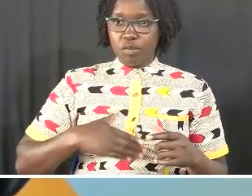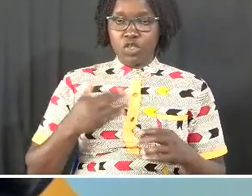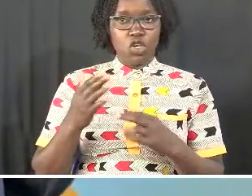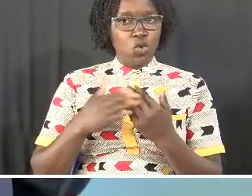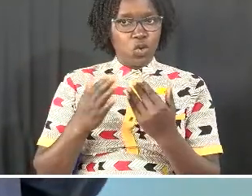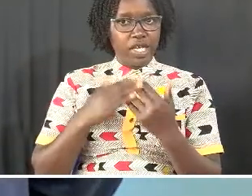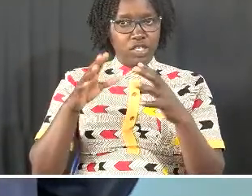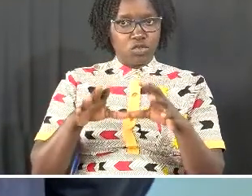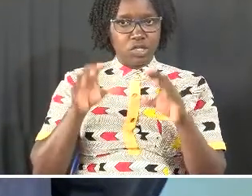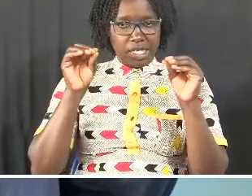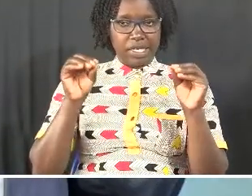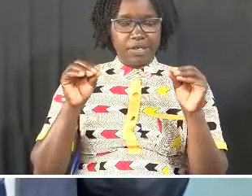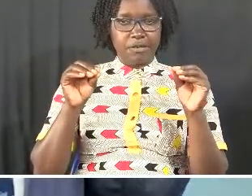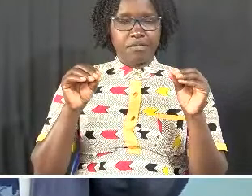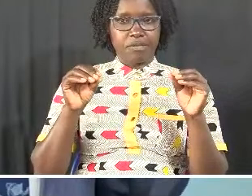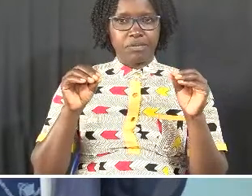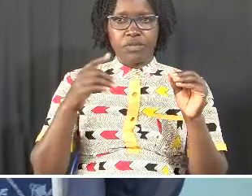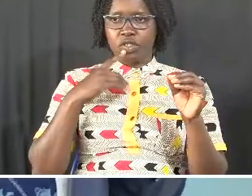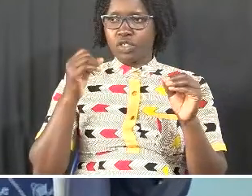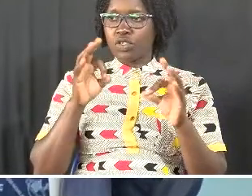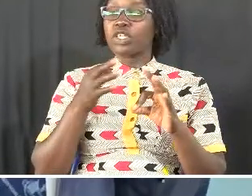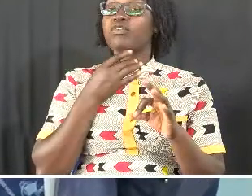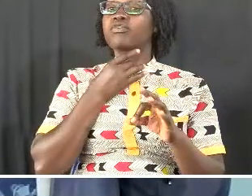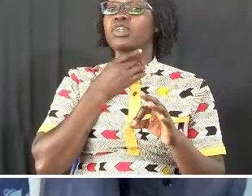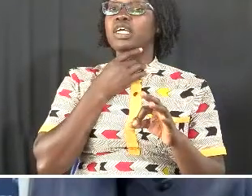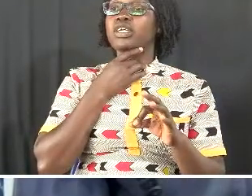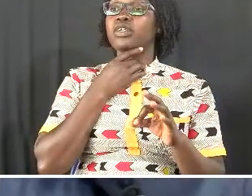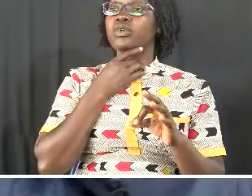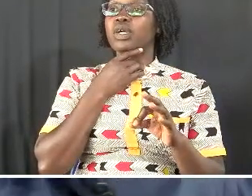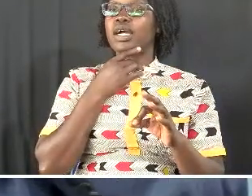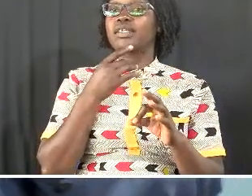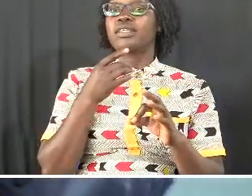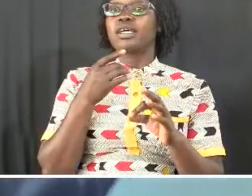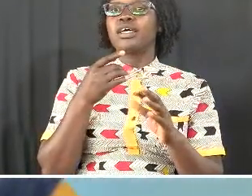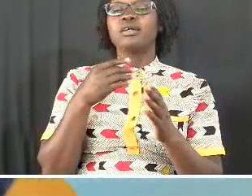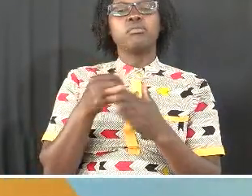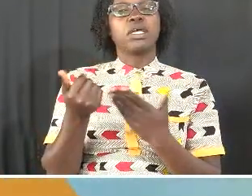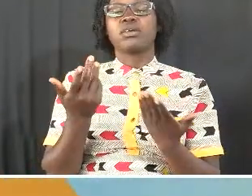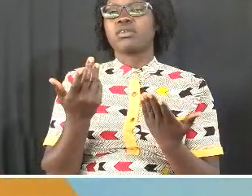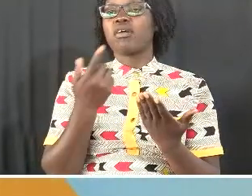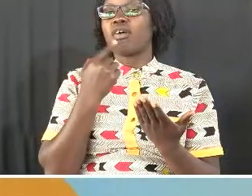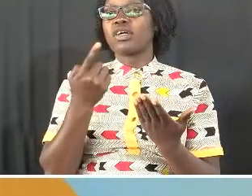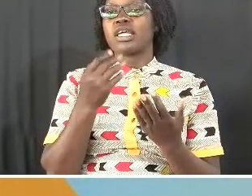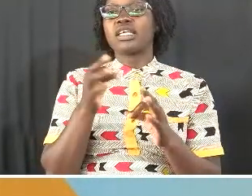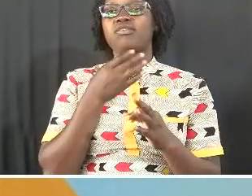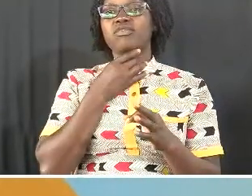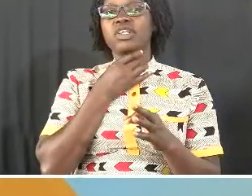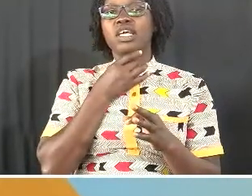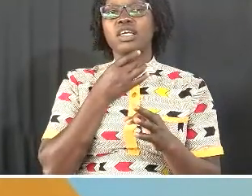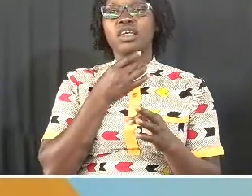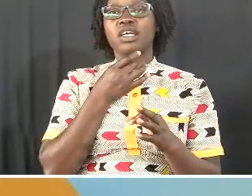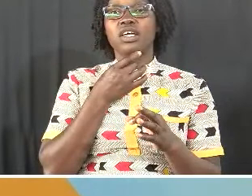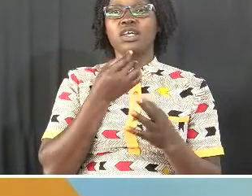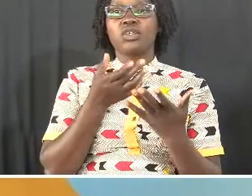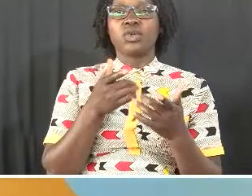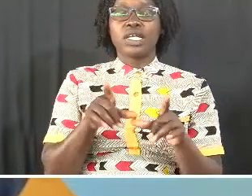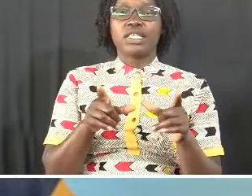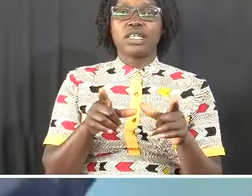pick. So if you like, you can chase us out right now. If you like, you can let us go